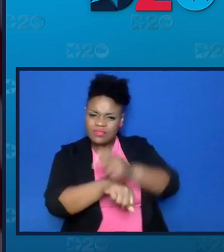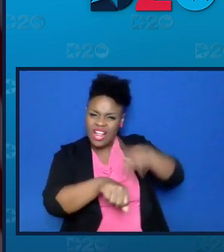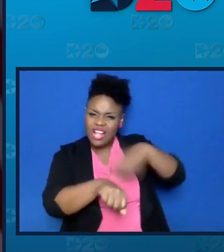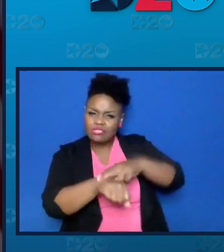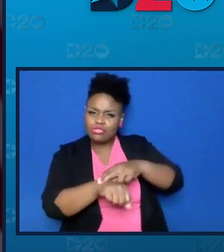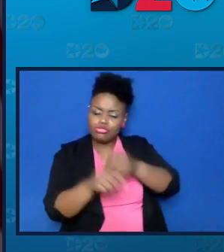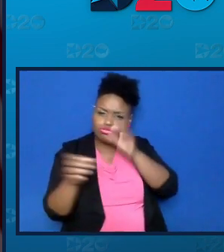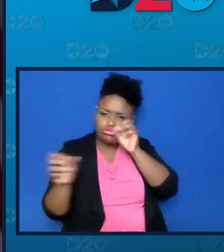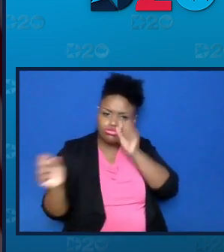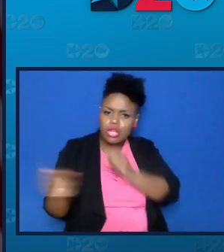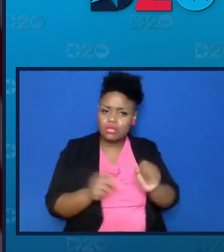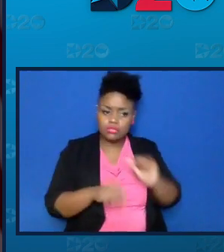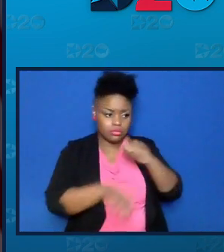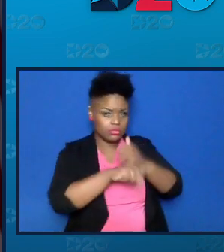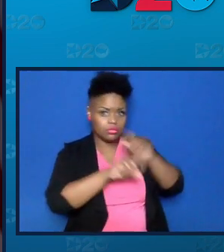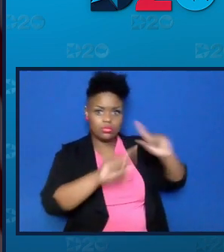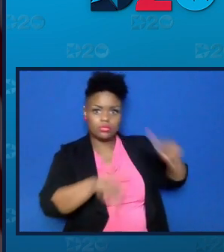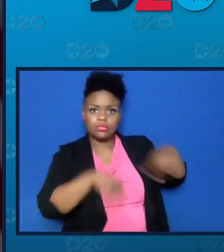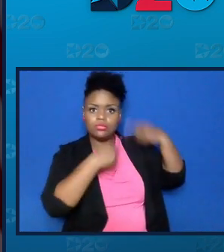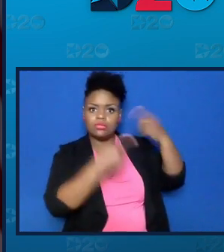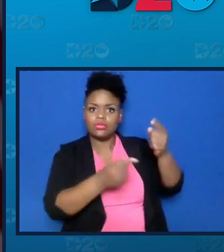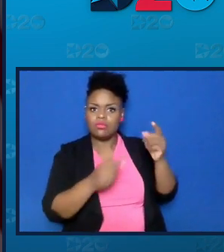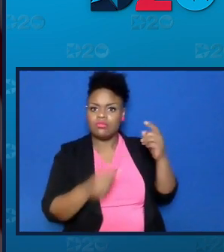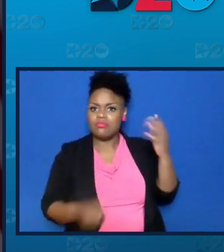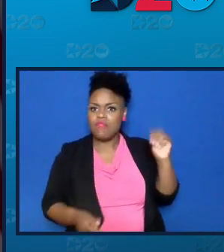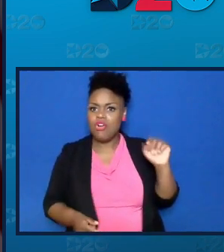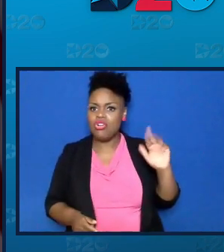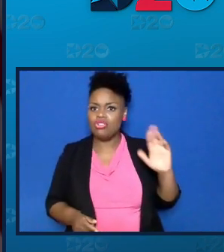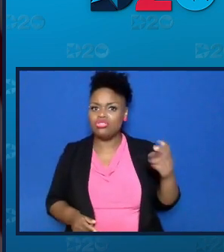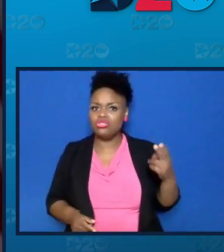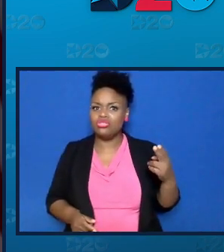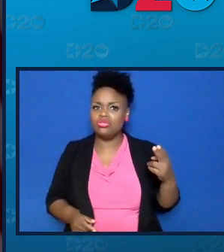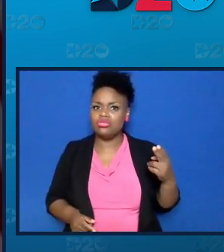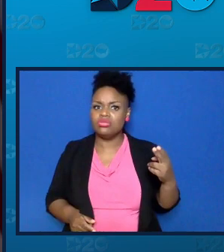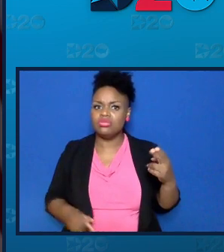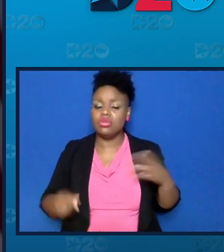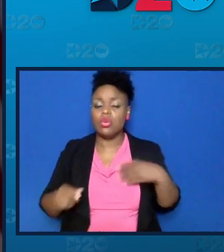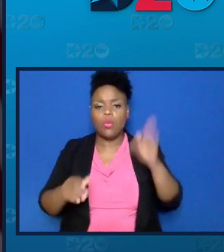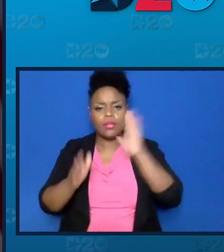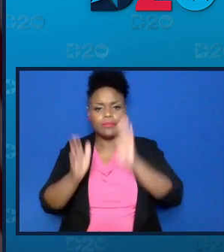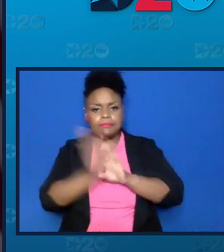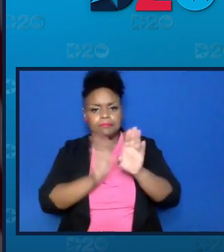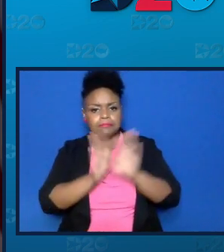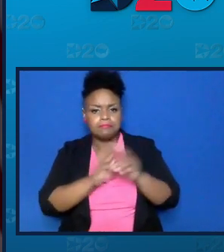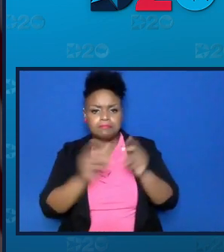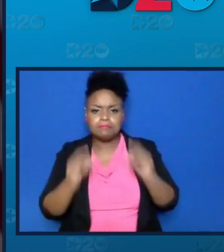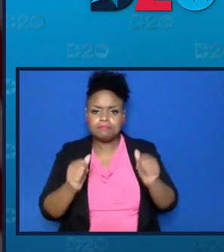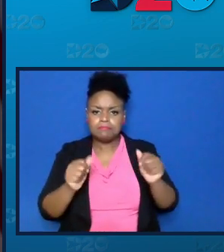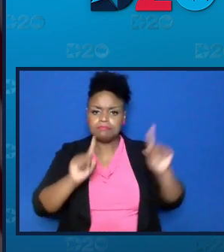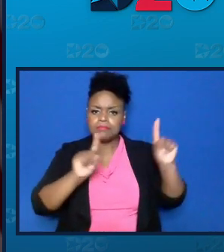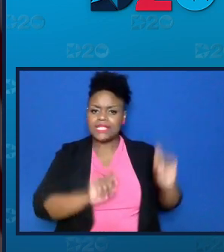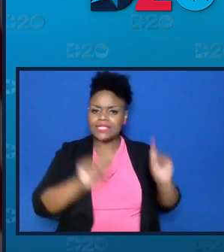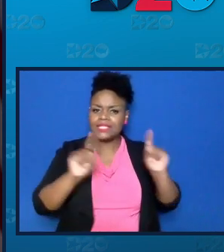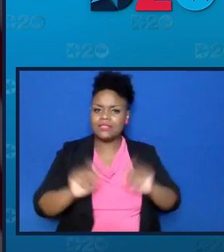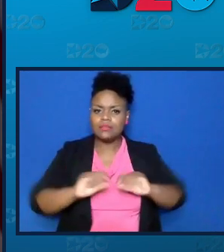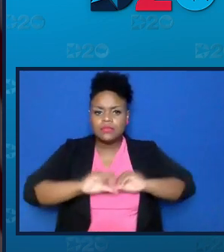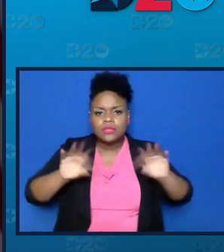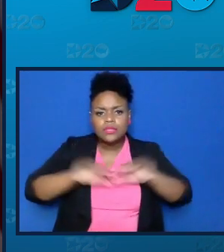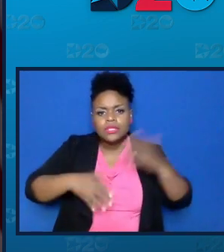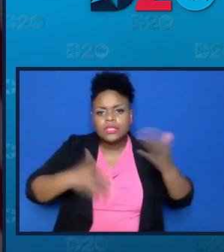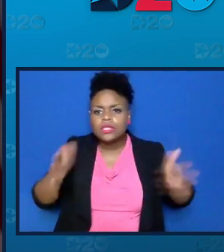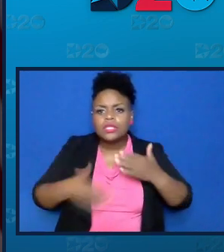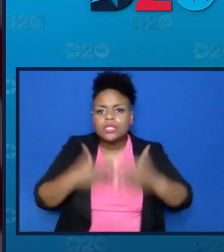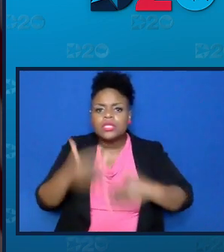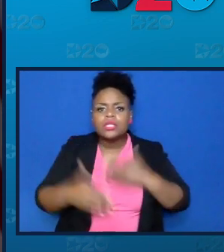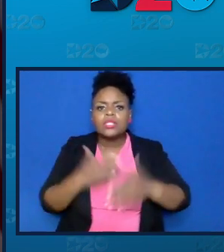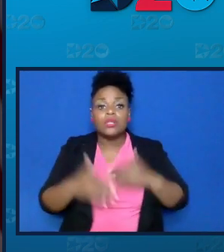March. We'll develop and deploy rapid tests, with results available immediately. We'll